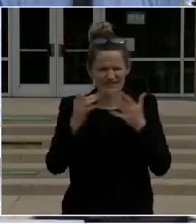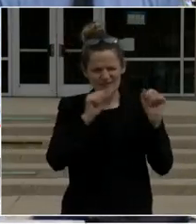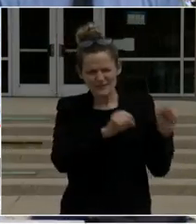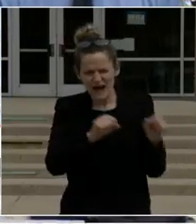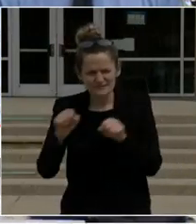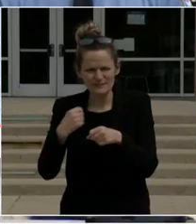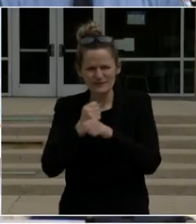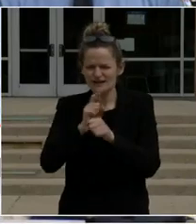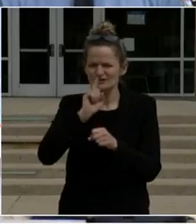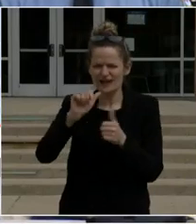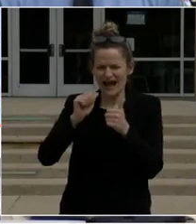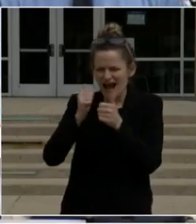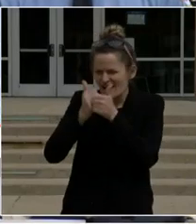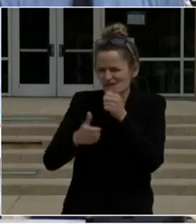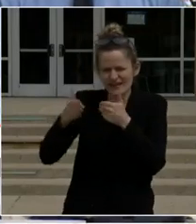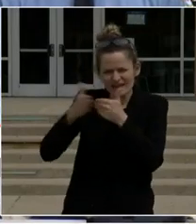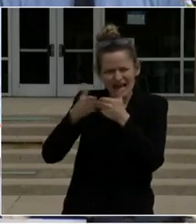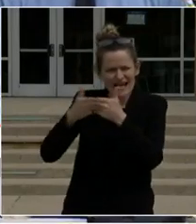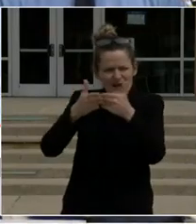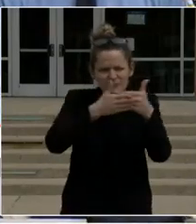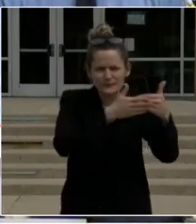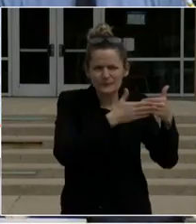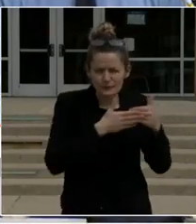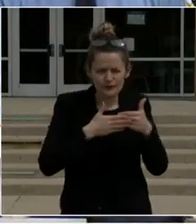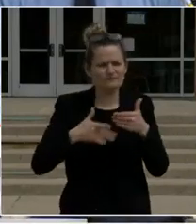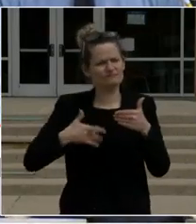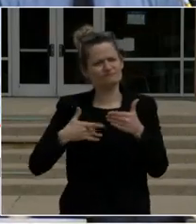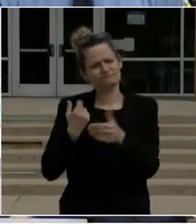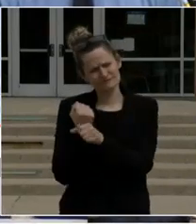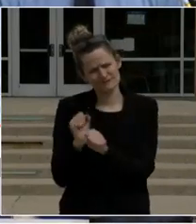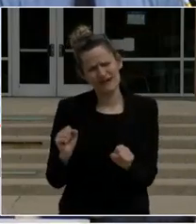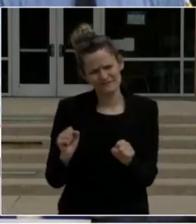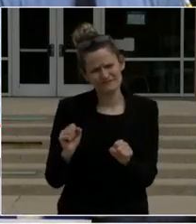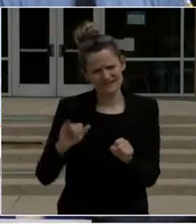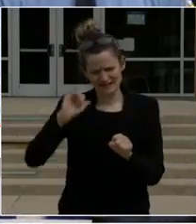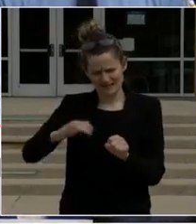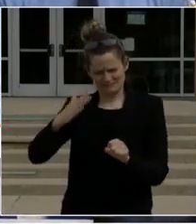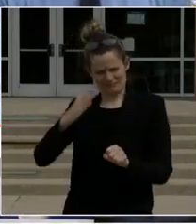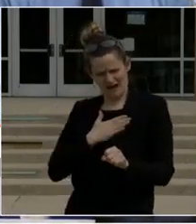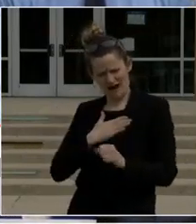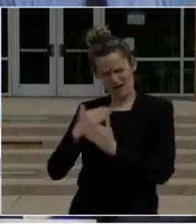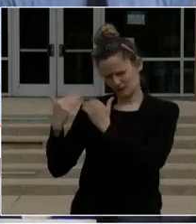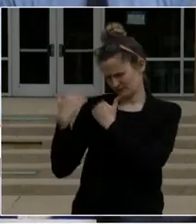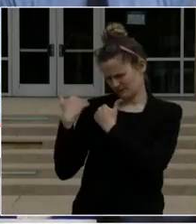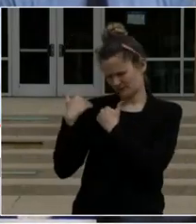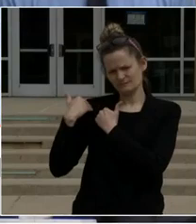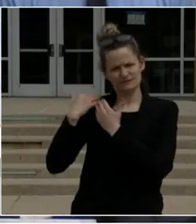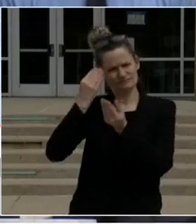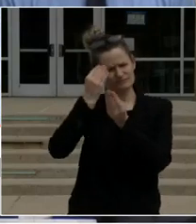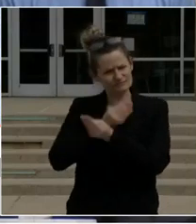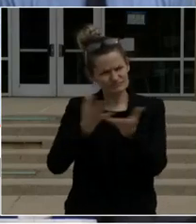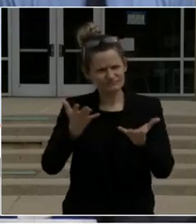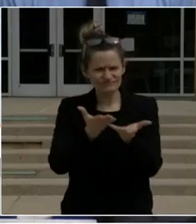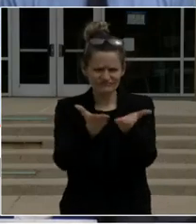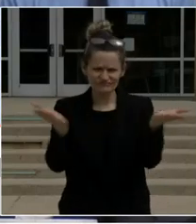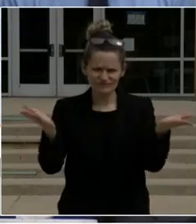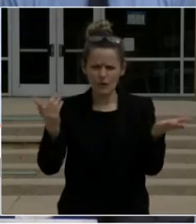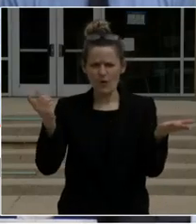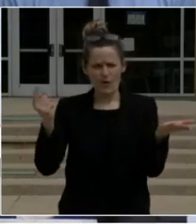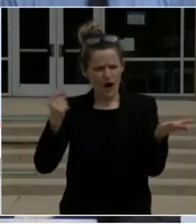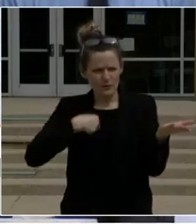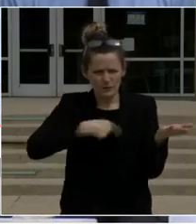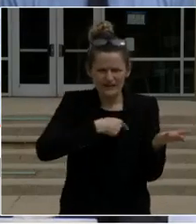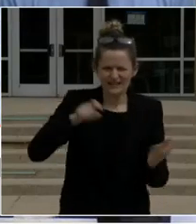is safe. It's my job to tell the people what we need. Our law